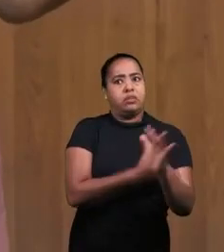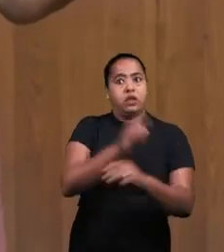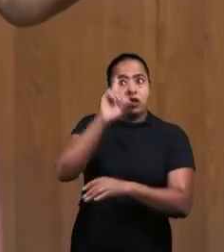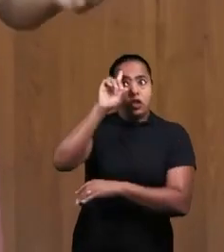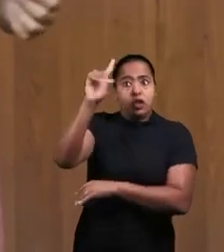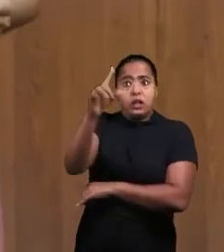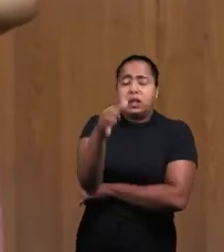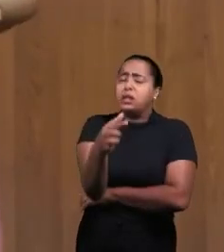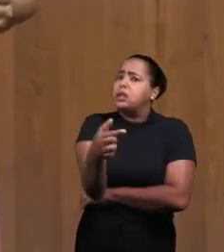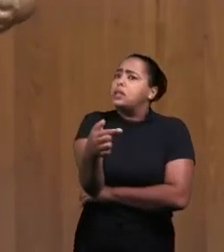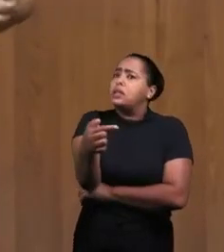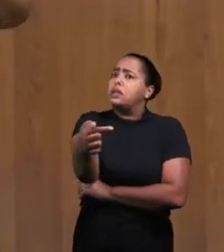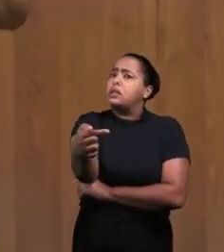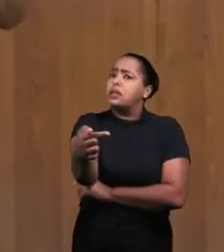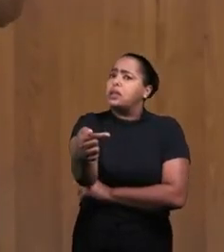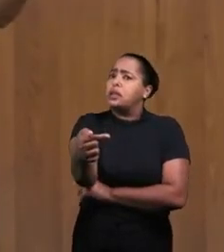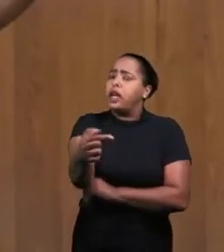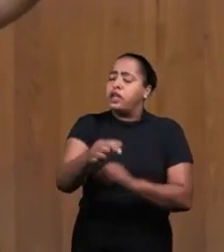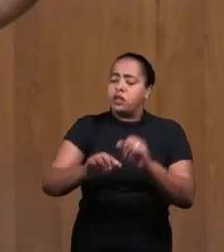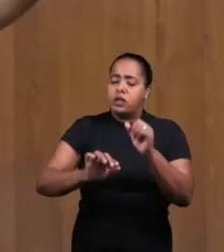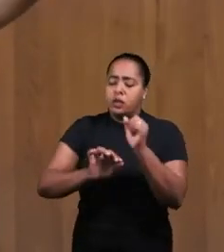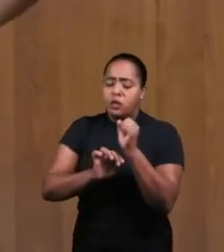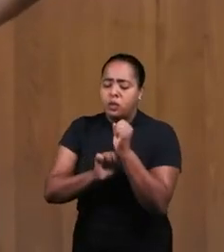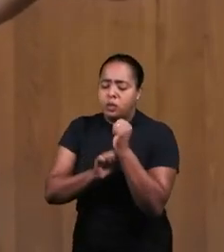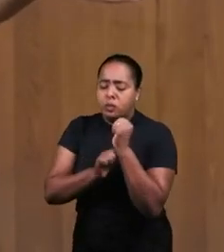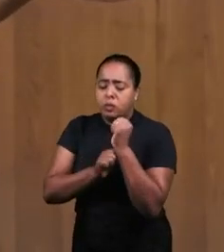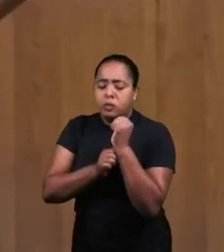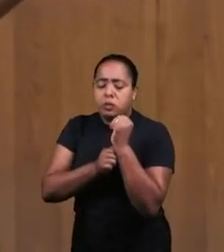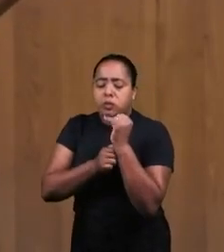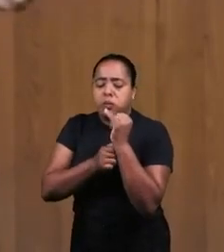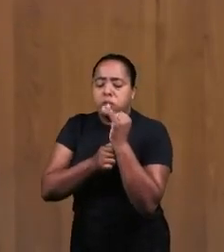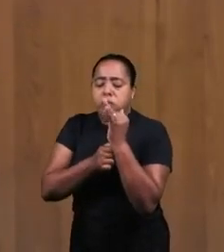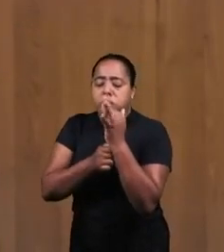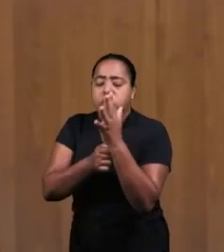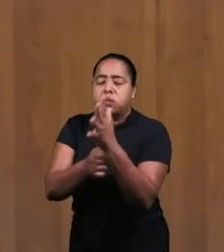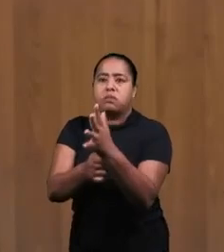the 7th day, Samson's riddle was revealed.